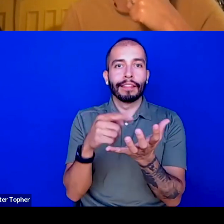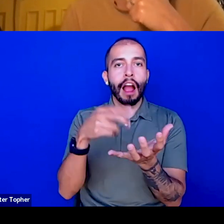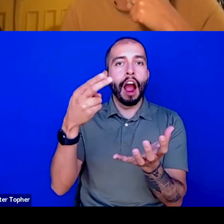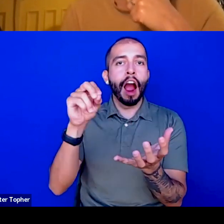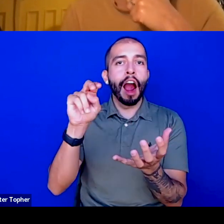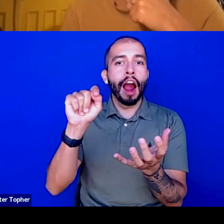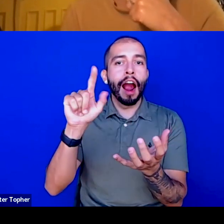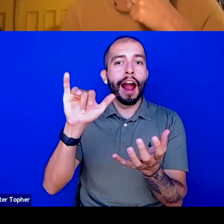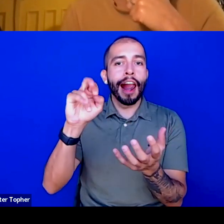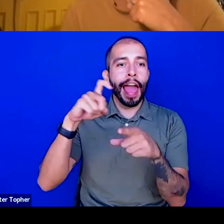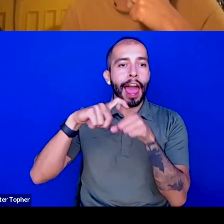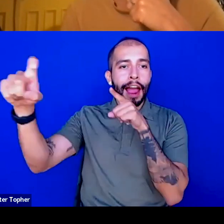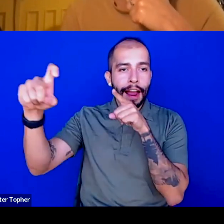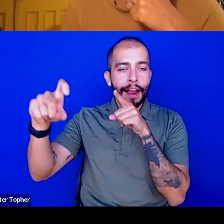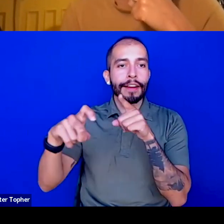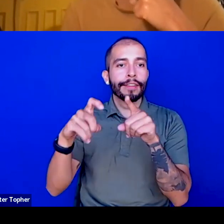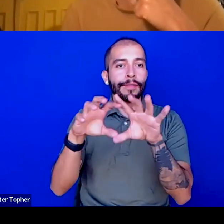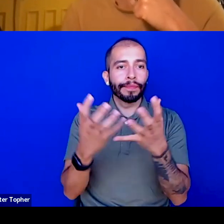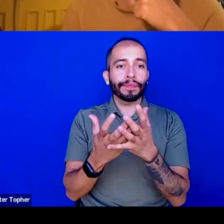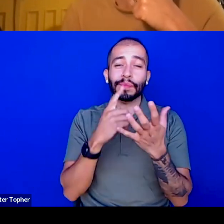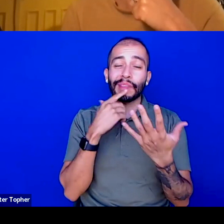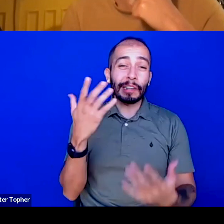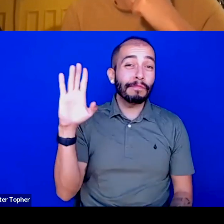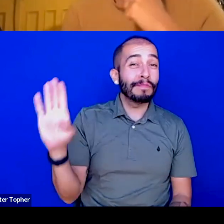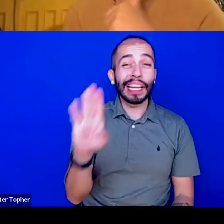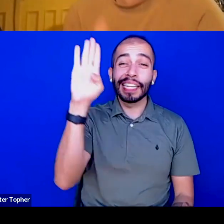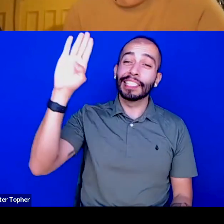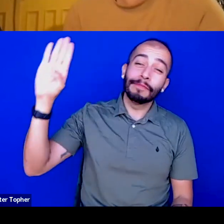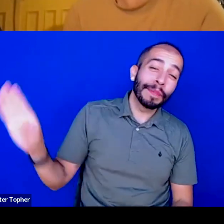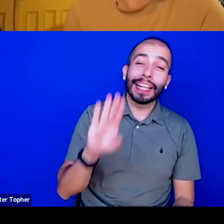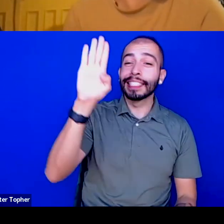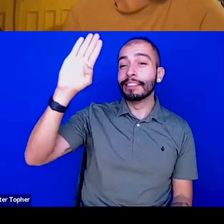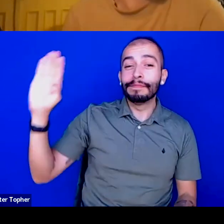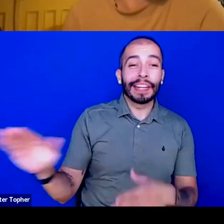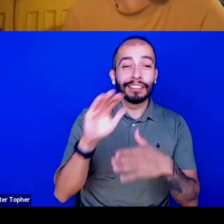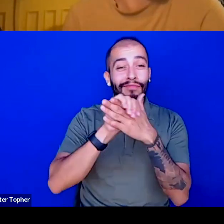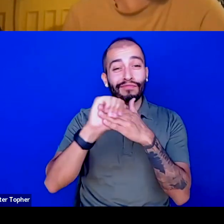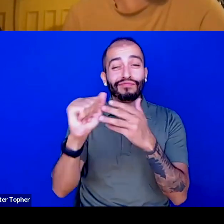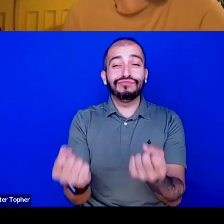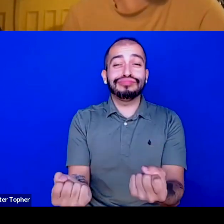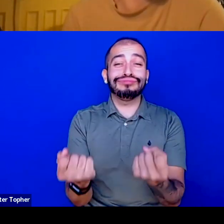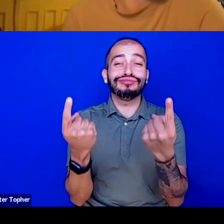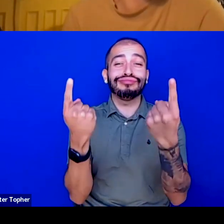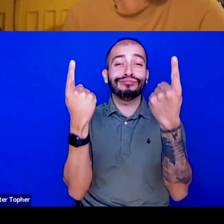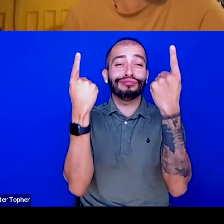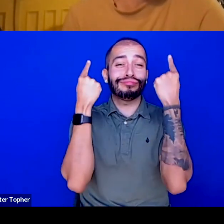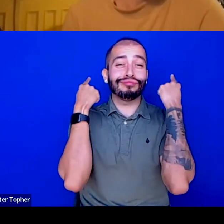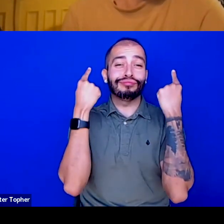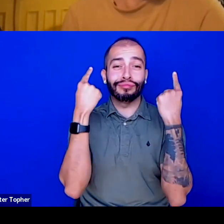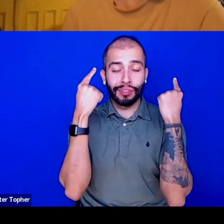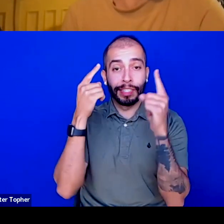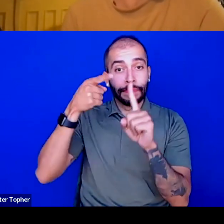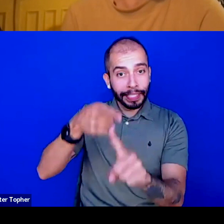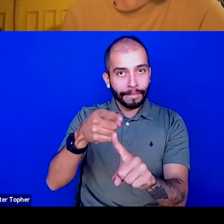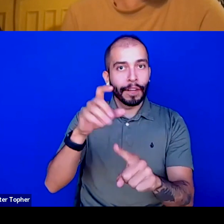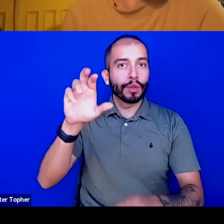this. And specifically around crisis hotlines that engage in non-consensual interventions, which means